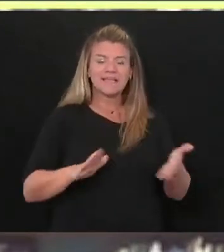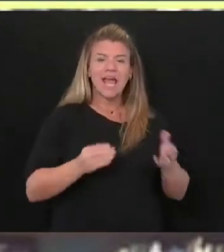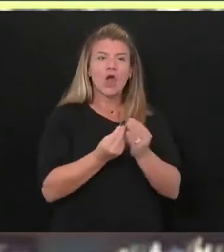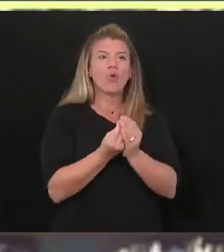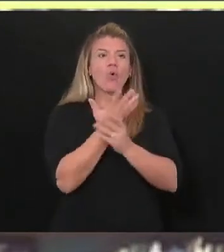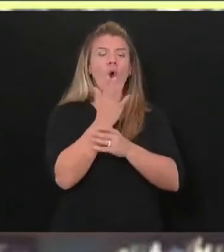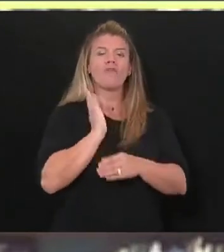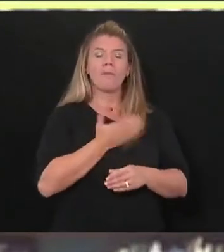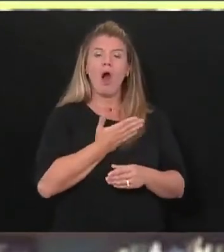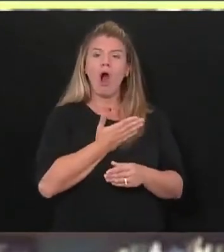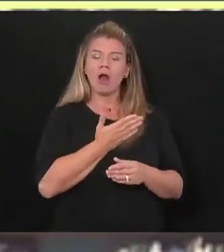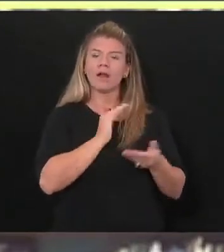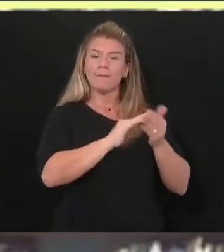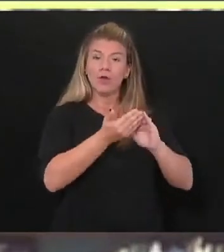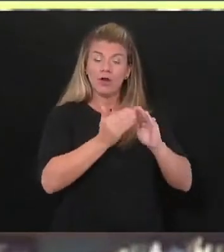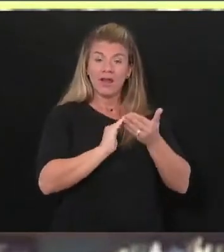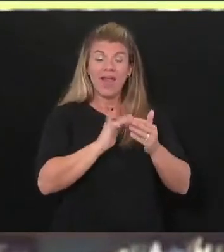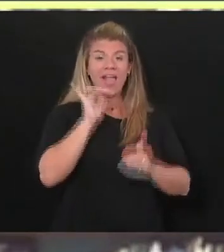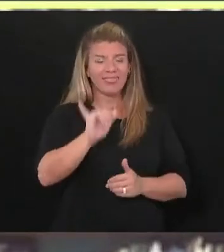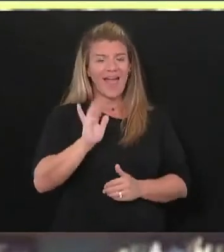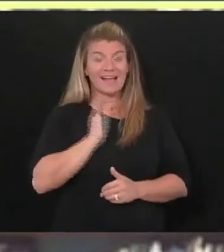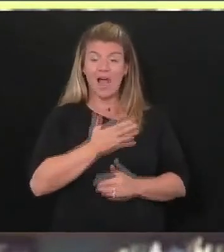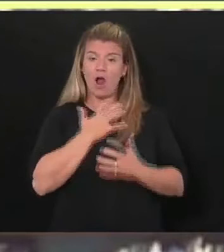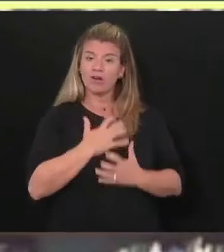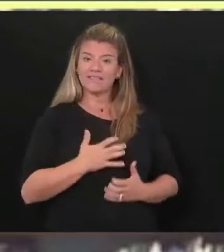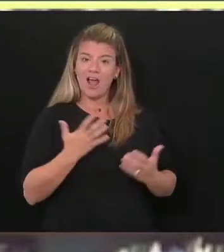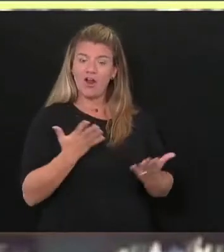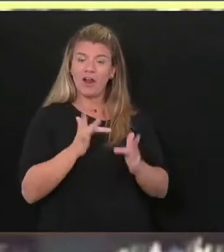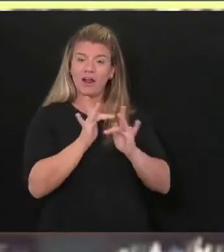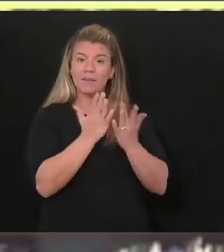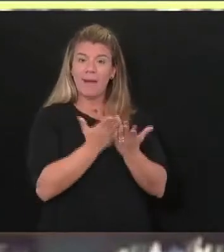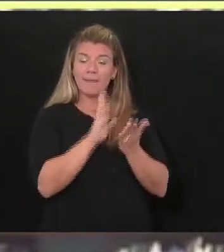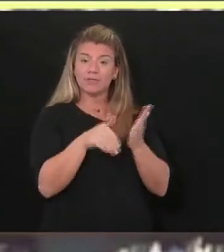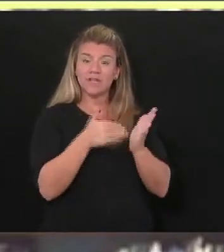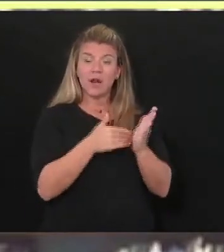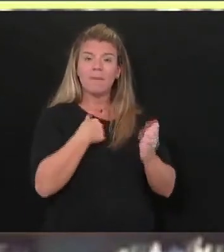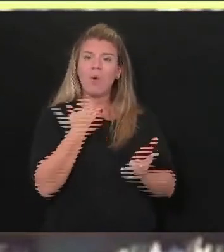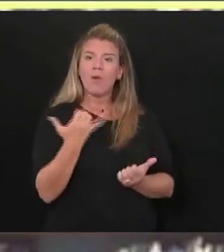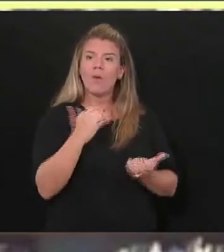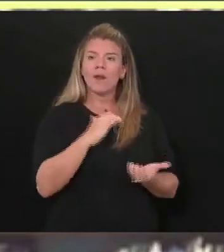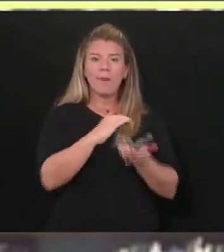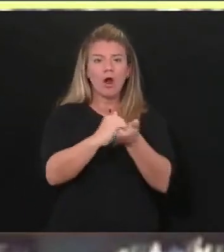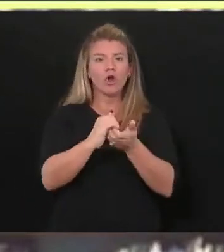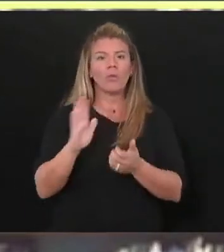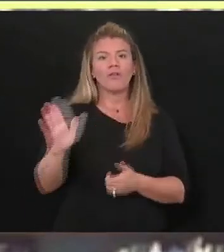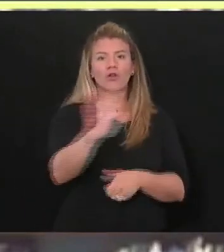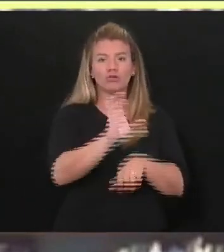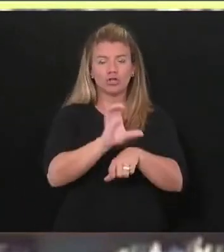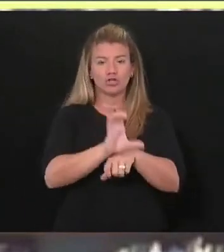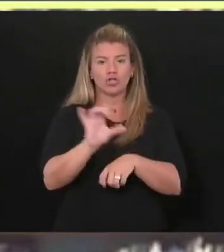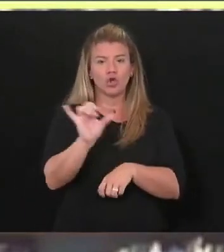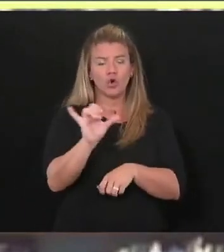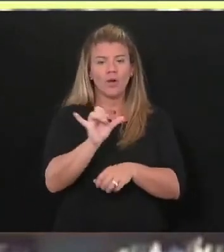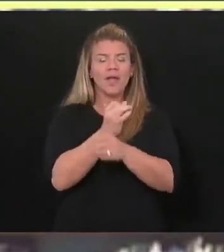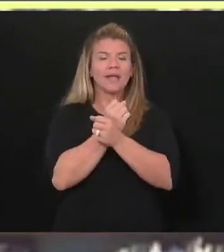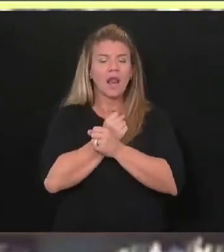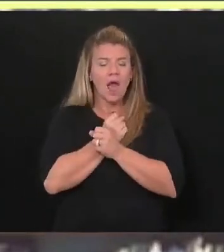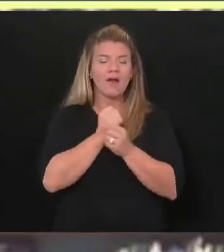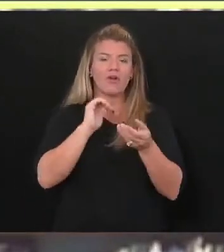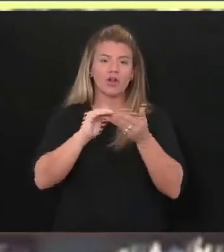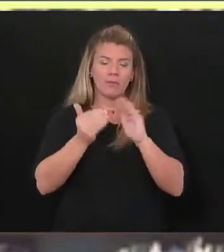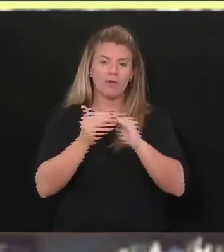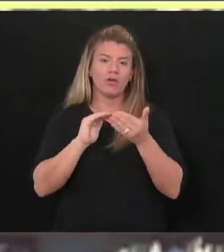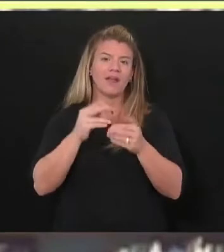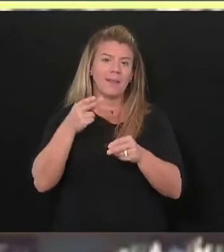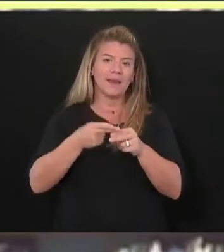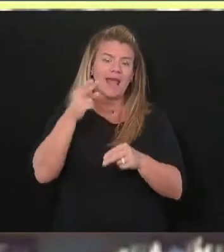it. And that is our desire at Bible Center, but we also want to partner, do it with other churches, and to love our community in the name